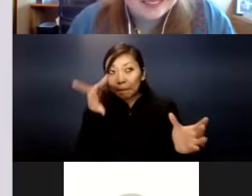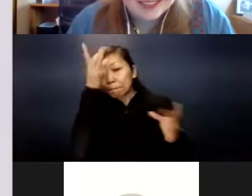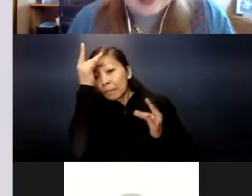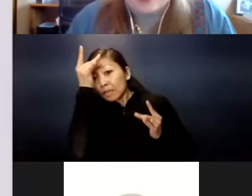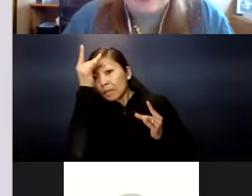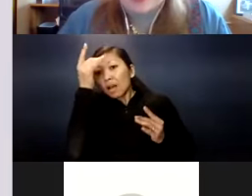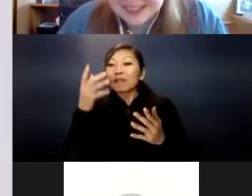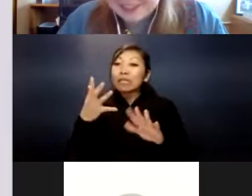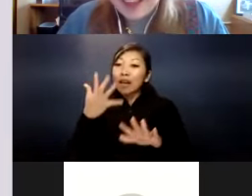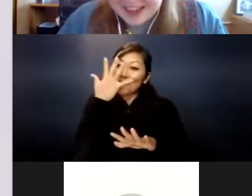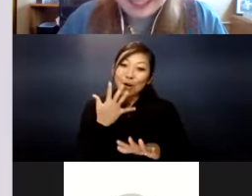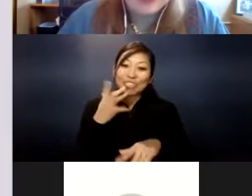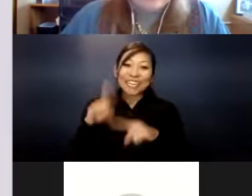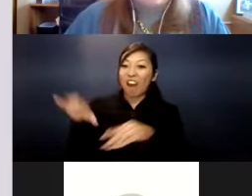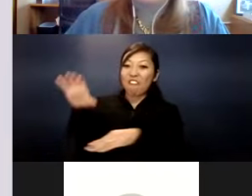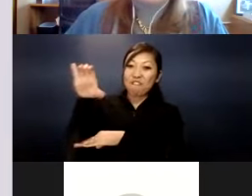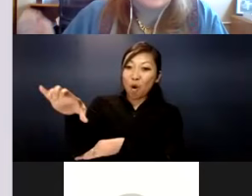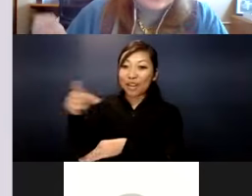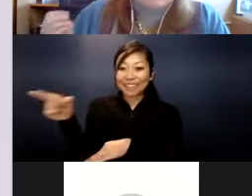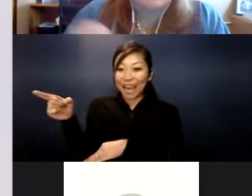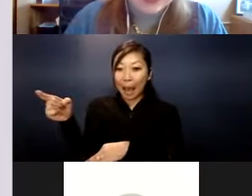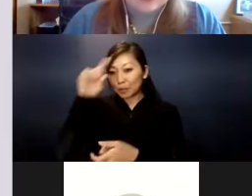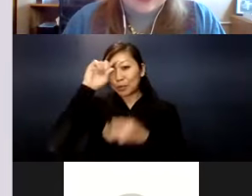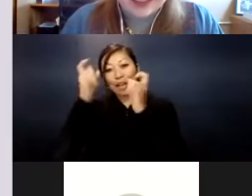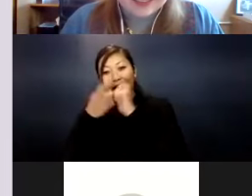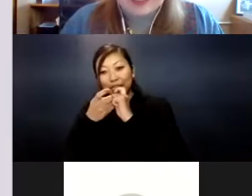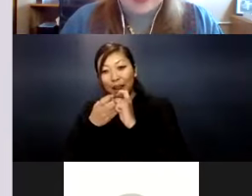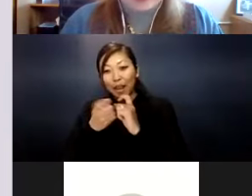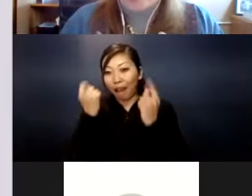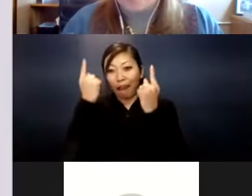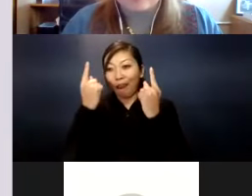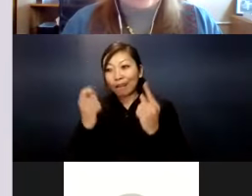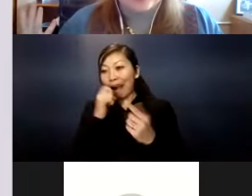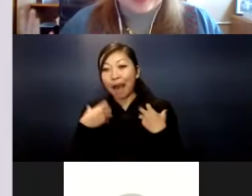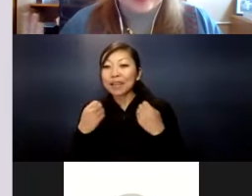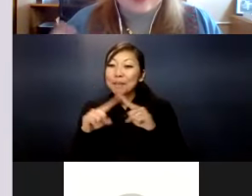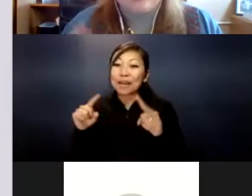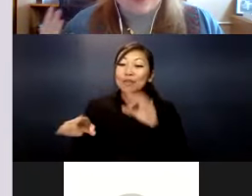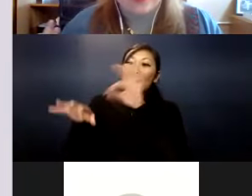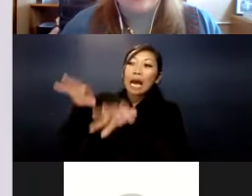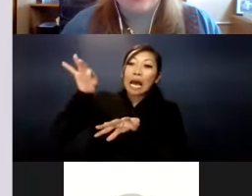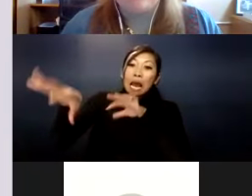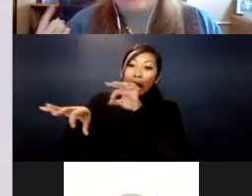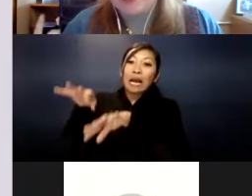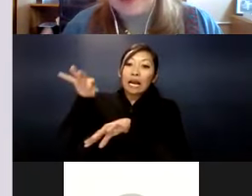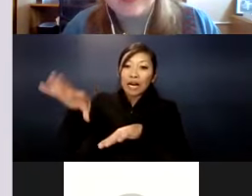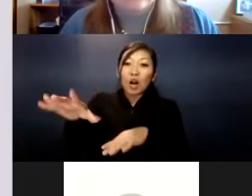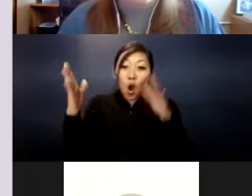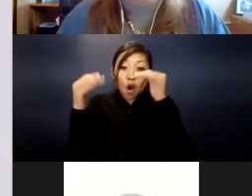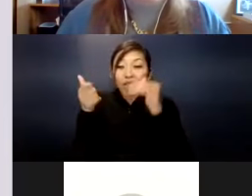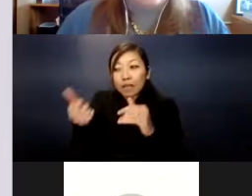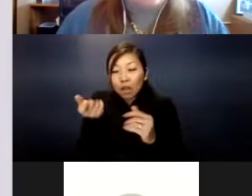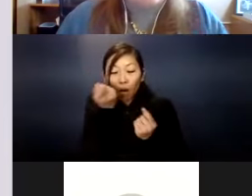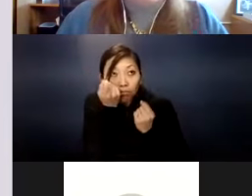you can't make a teenager believe anything. You just kind of have to plant seeds and hope that eventually something